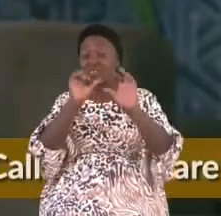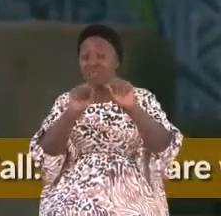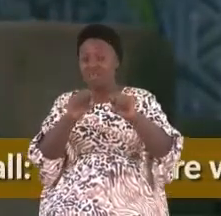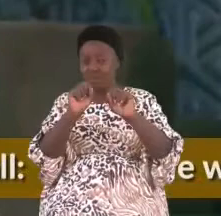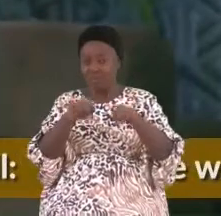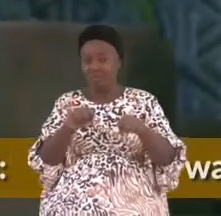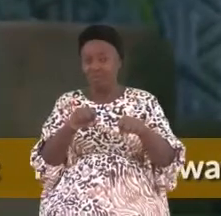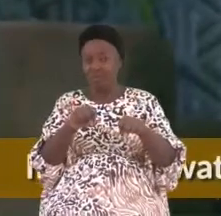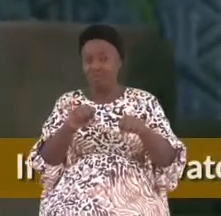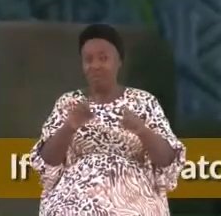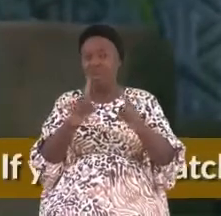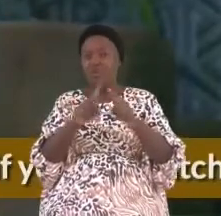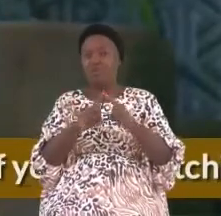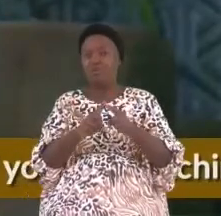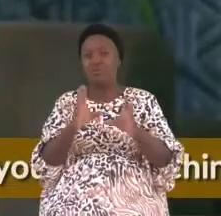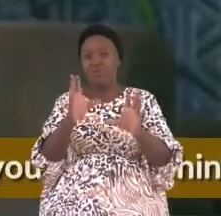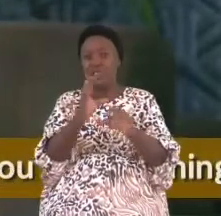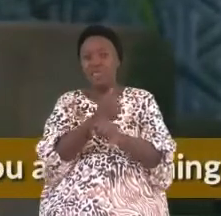filled